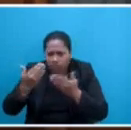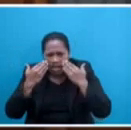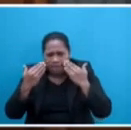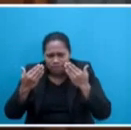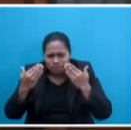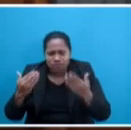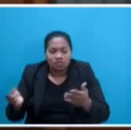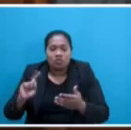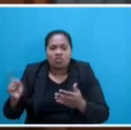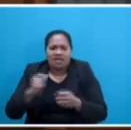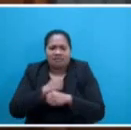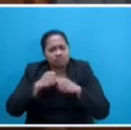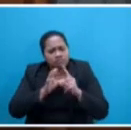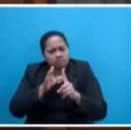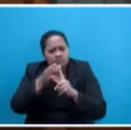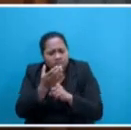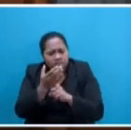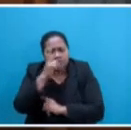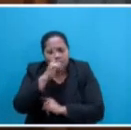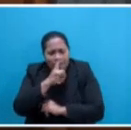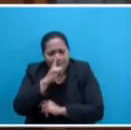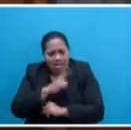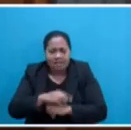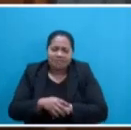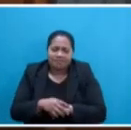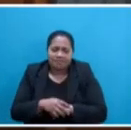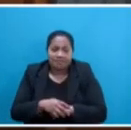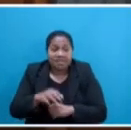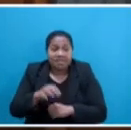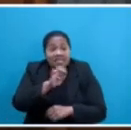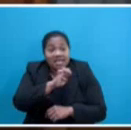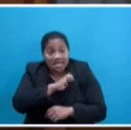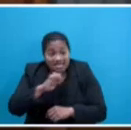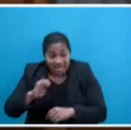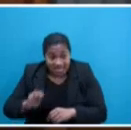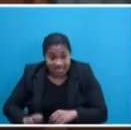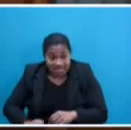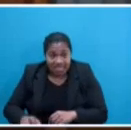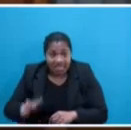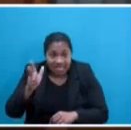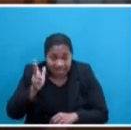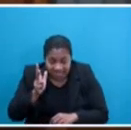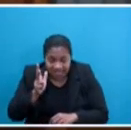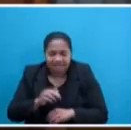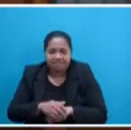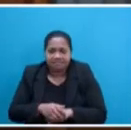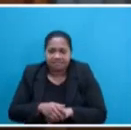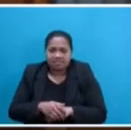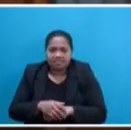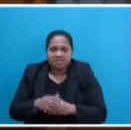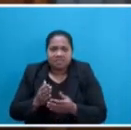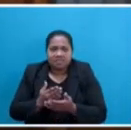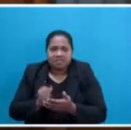unique cultures and people. As His Excellency, said in his opening address 6